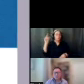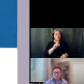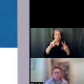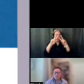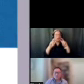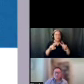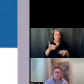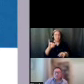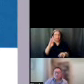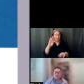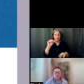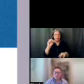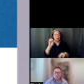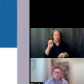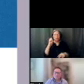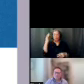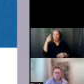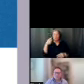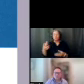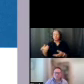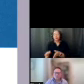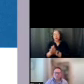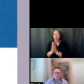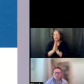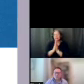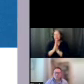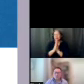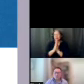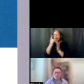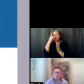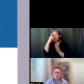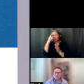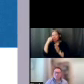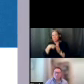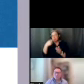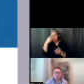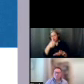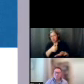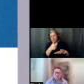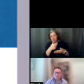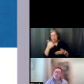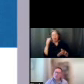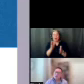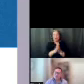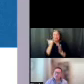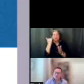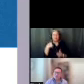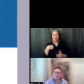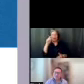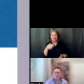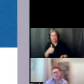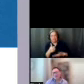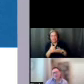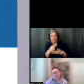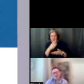you really see that this is something that, I can benefit from, right? After asking me. But Sure.